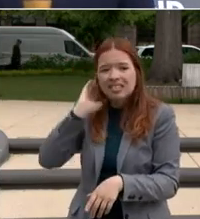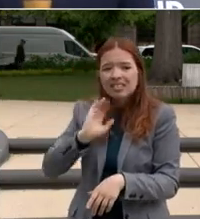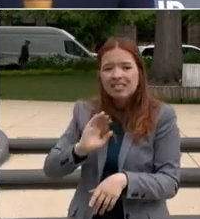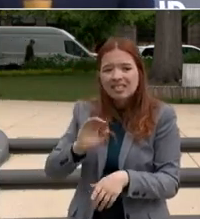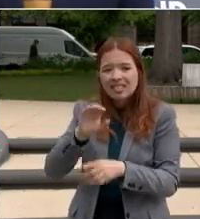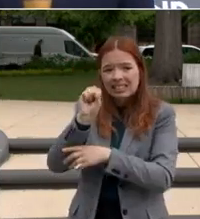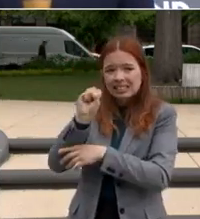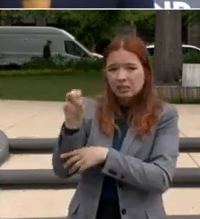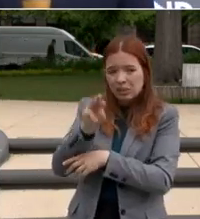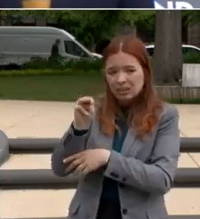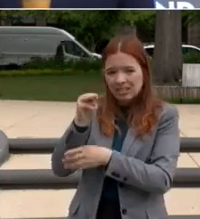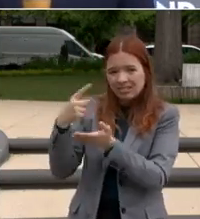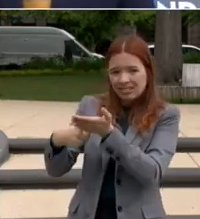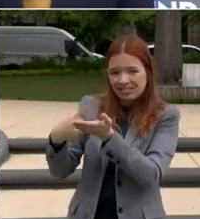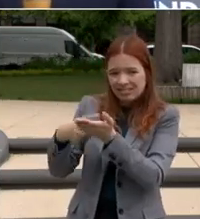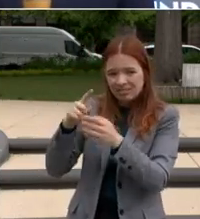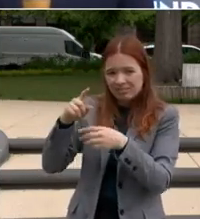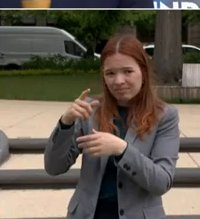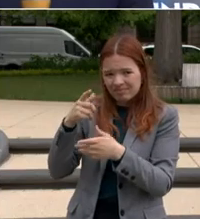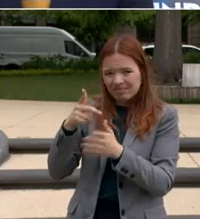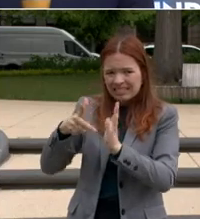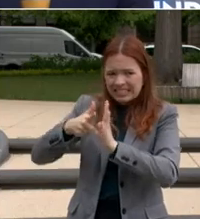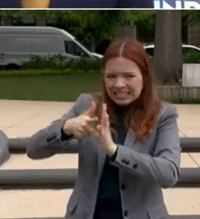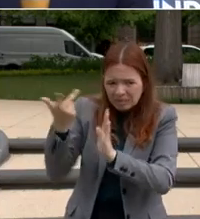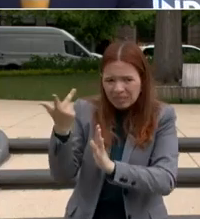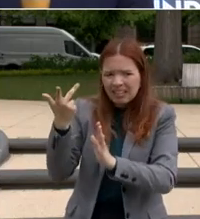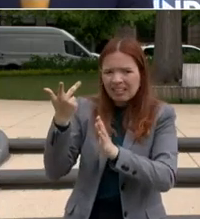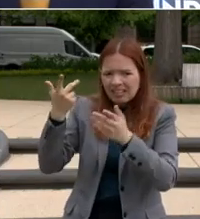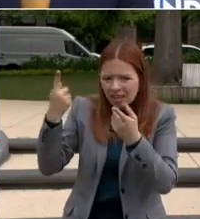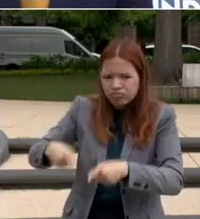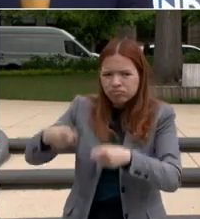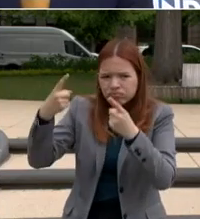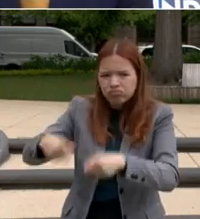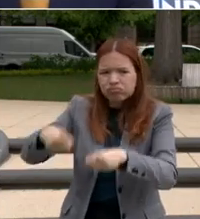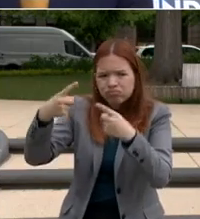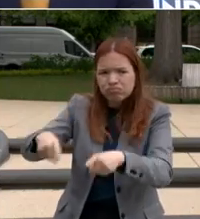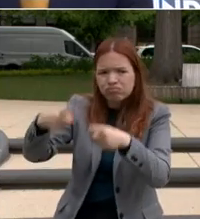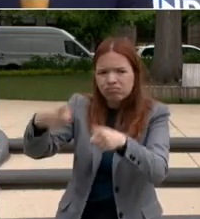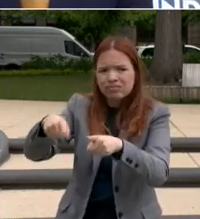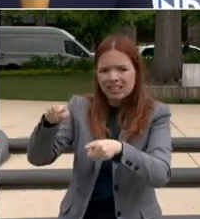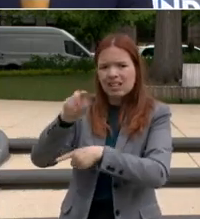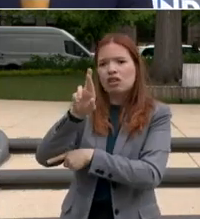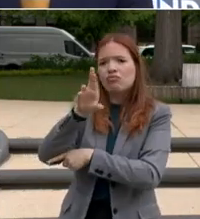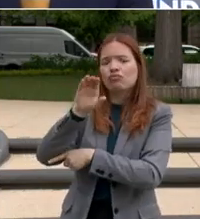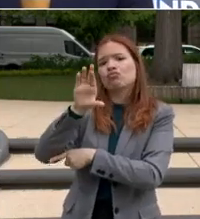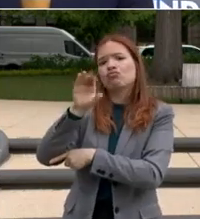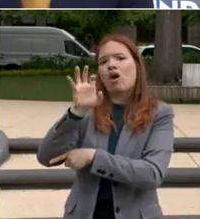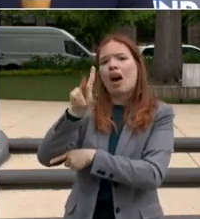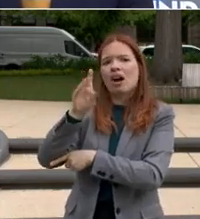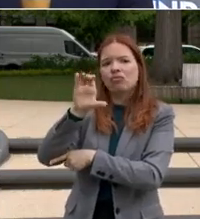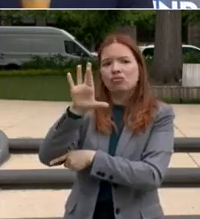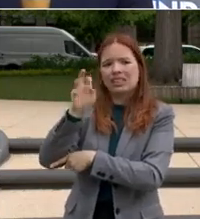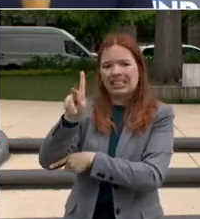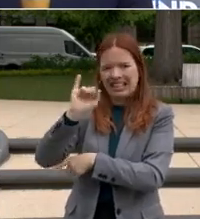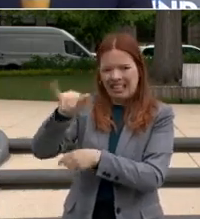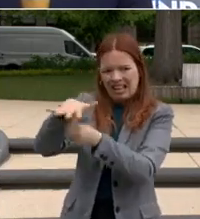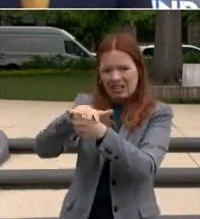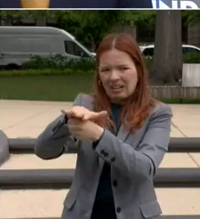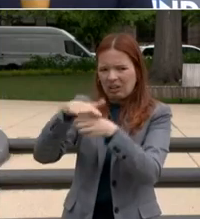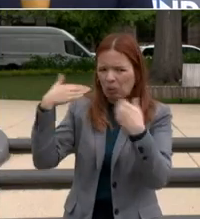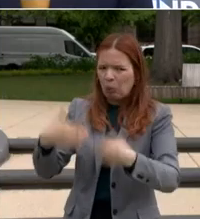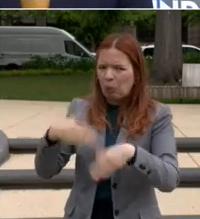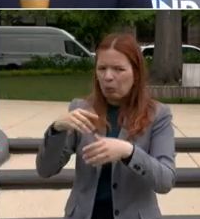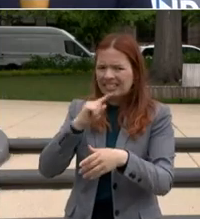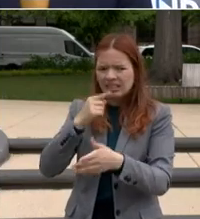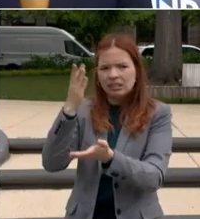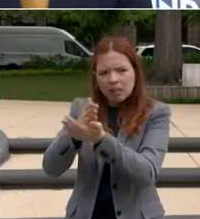this revelation, after the triple fate on Rock Creek, was there does not seem to be enforcement. And it seems like people, as you call them, scofflaws,